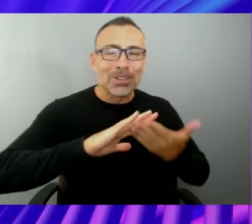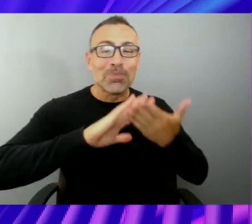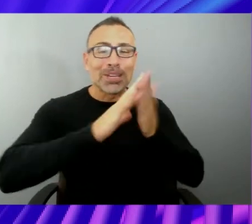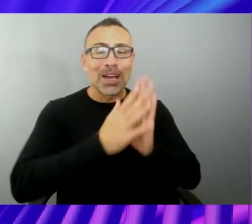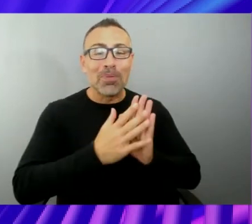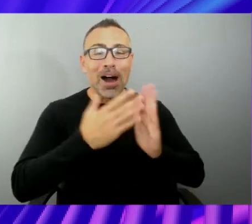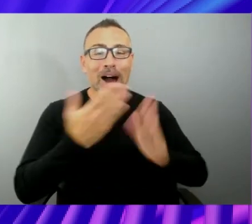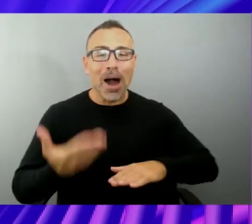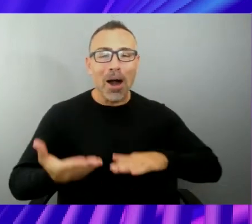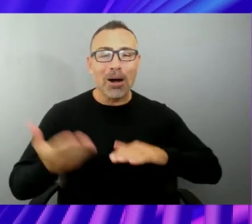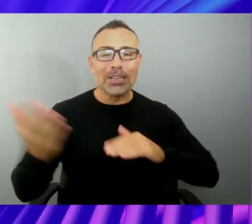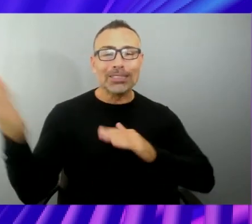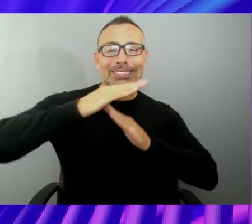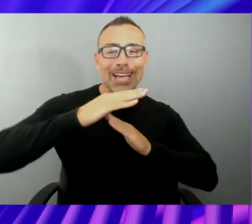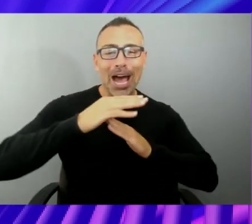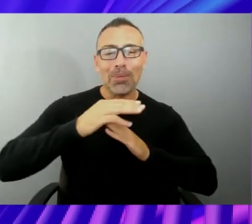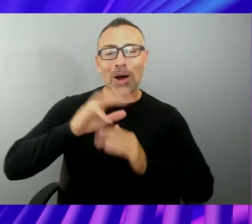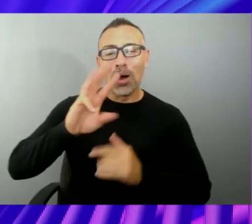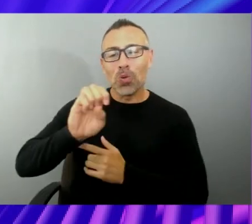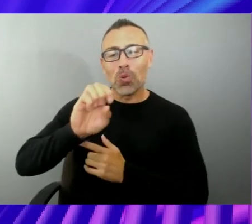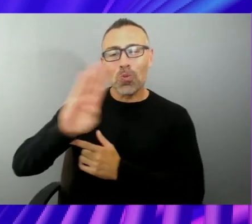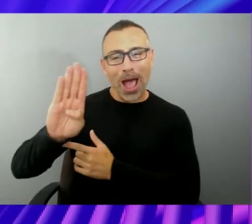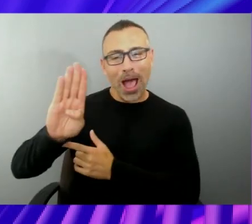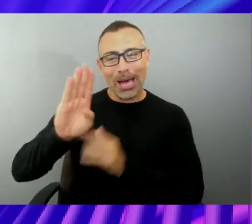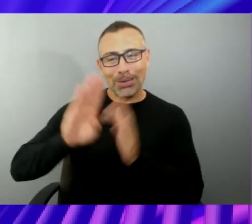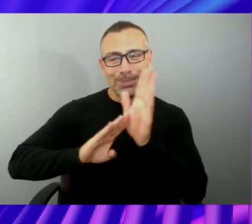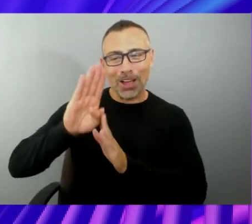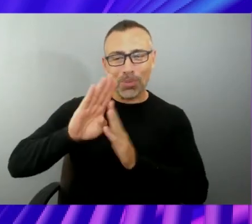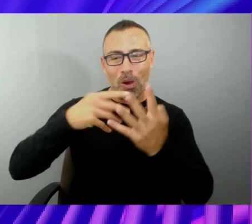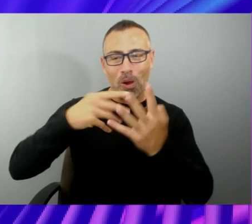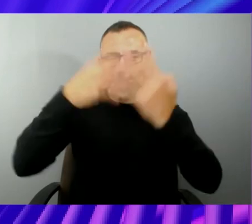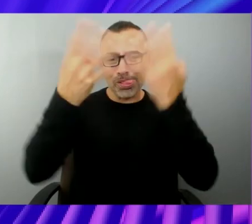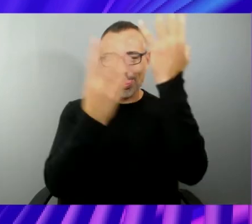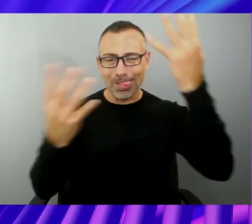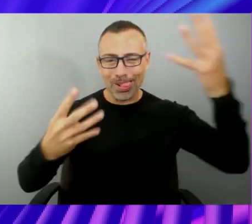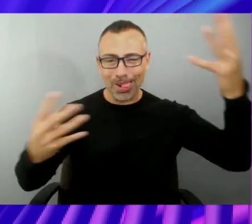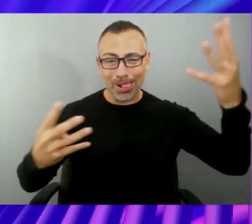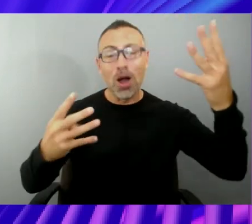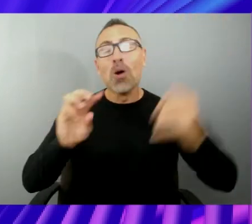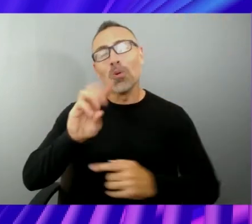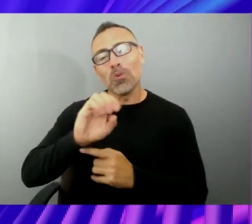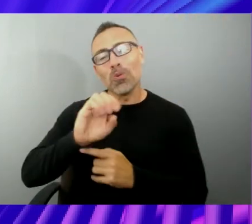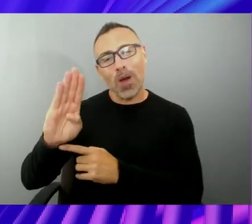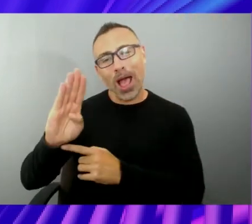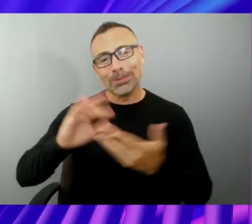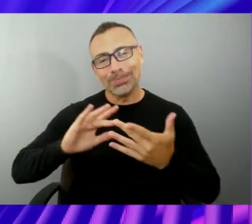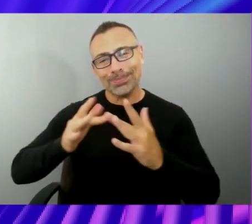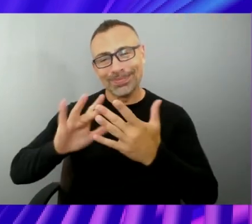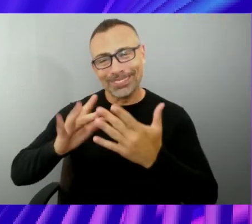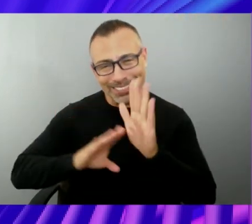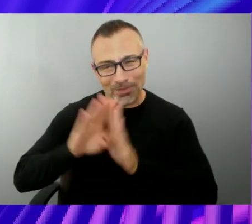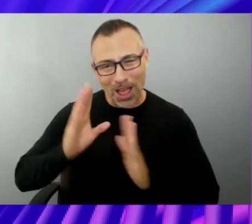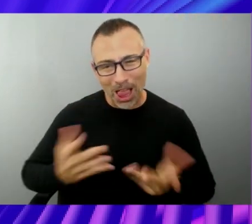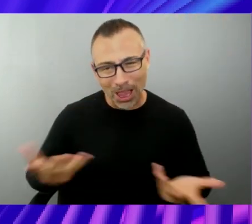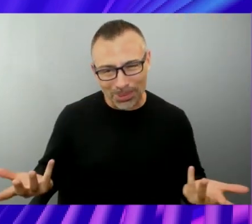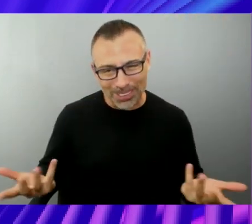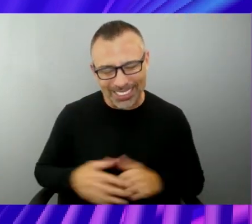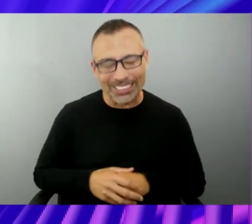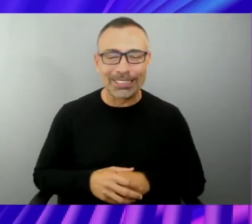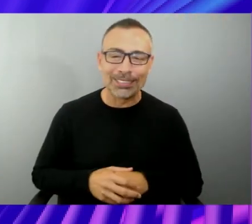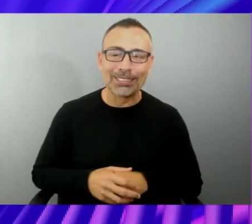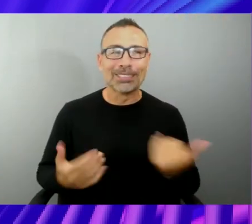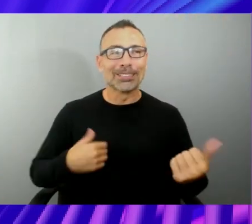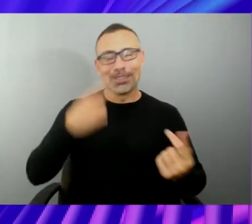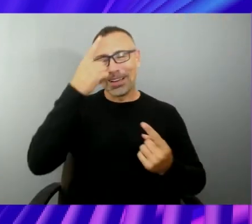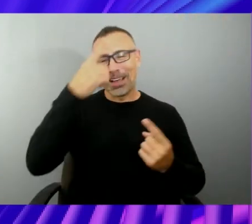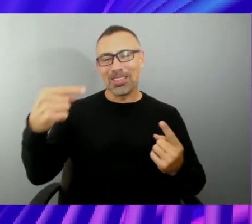know, something like that. Anyway, this is still going to take a couple of minutes. I thought we'd escape the timeout. Mohammed, do you want to go into a little of